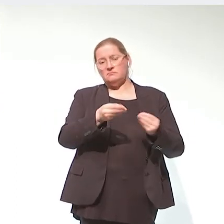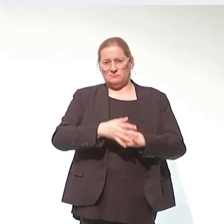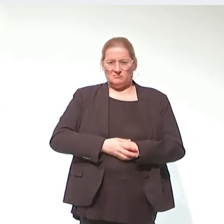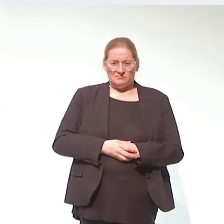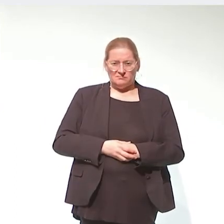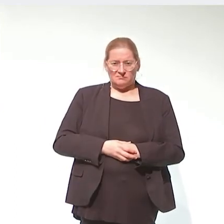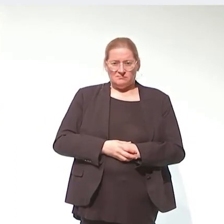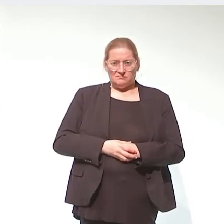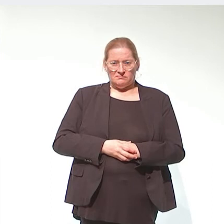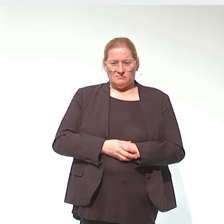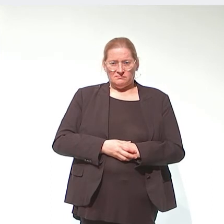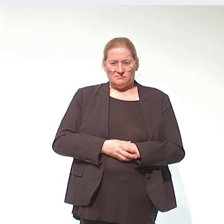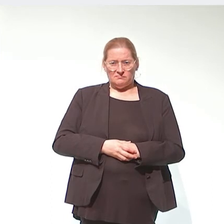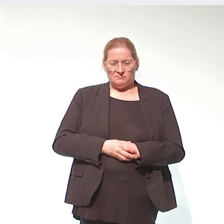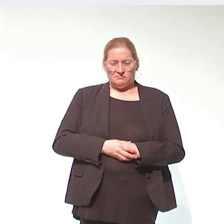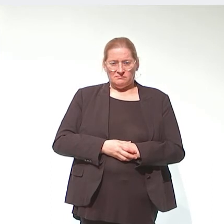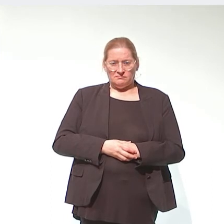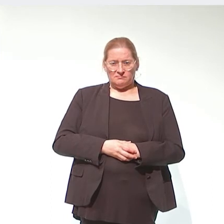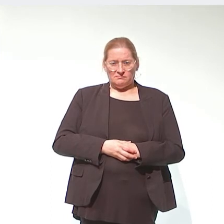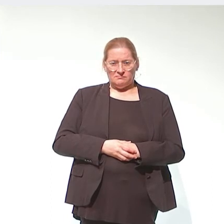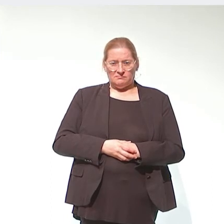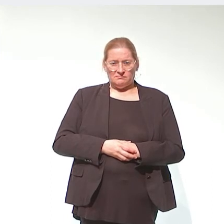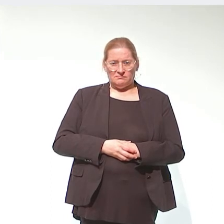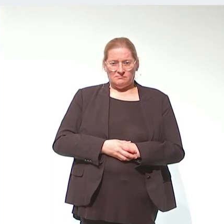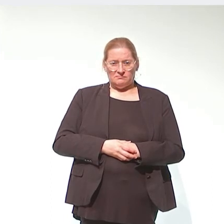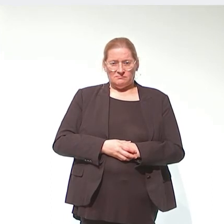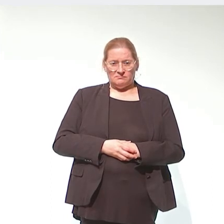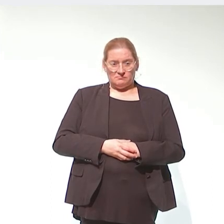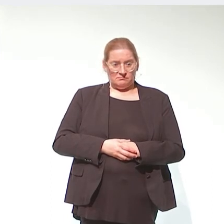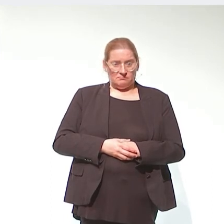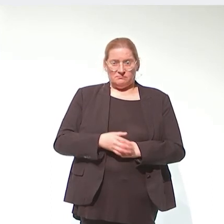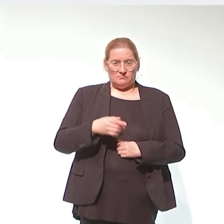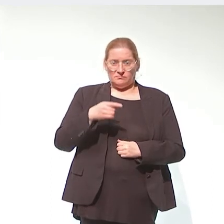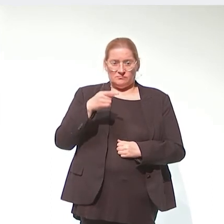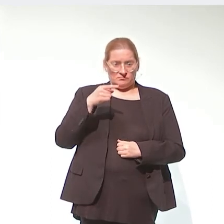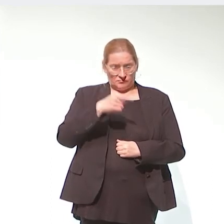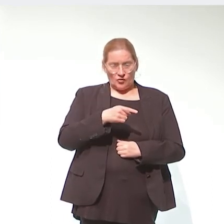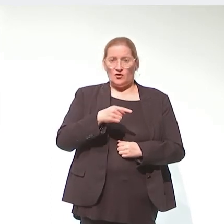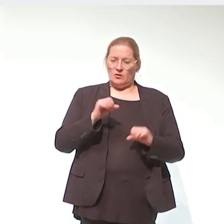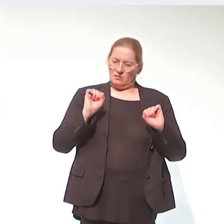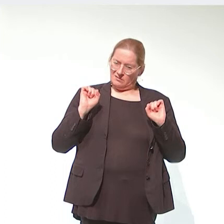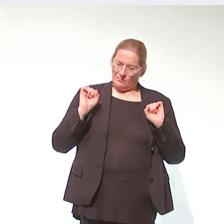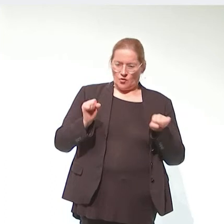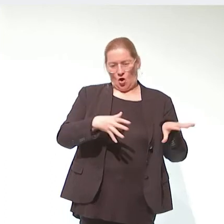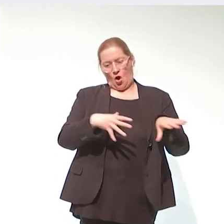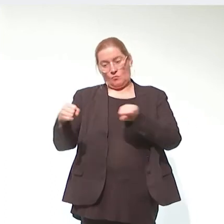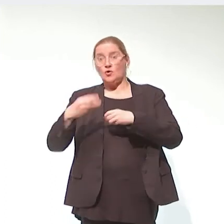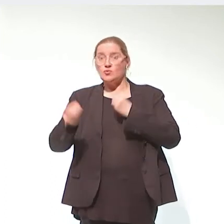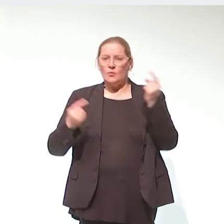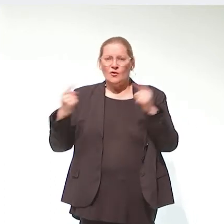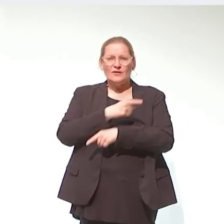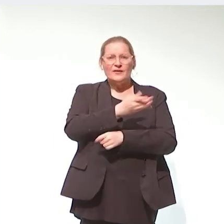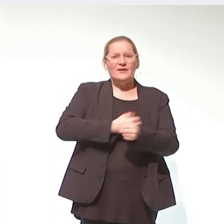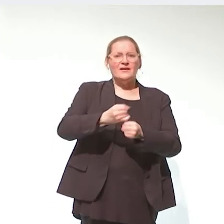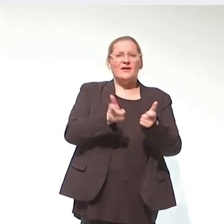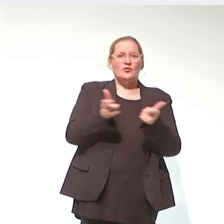to become prospective employees or entrepreneurs themselves in this new institution of